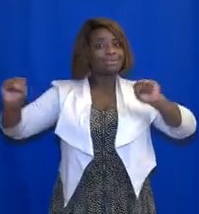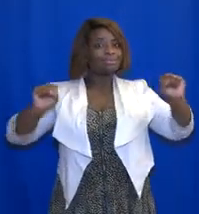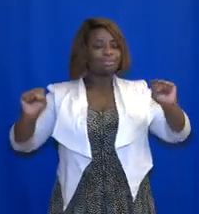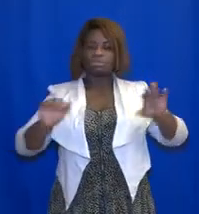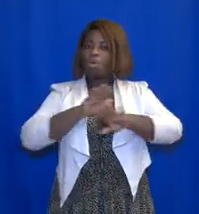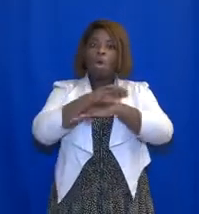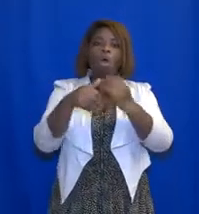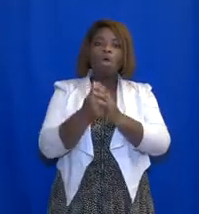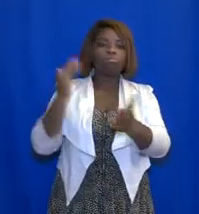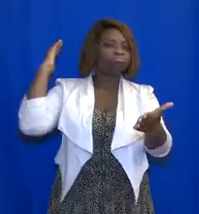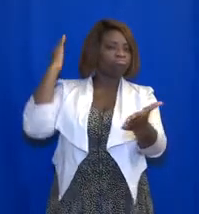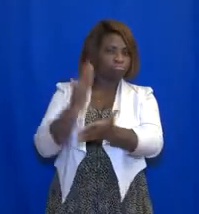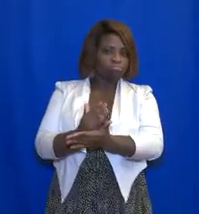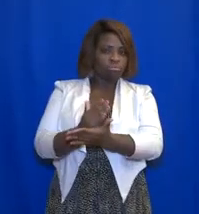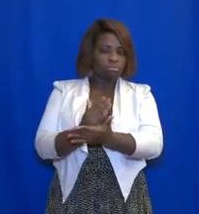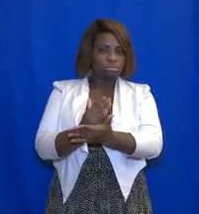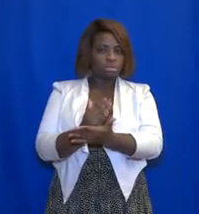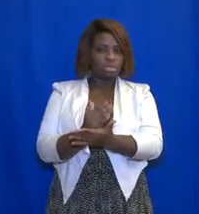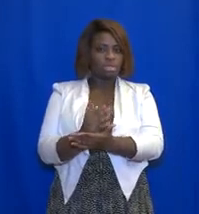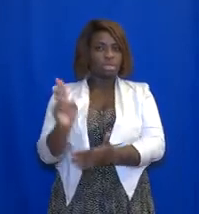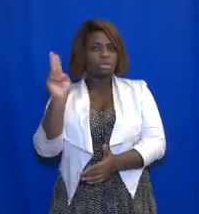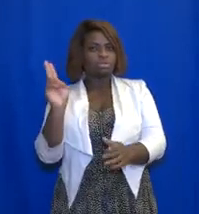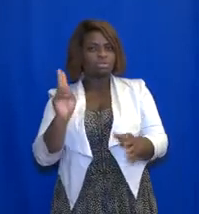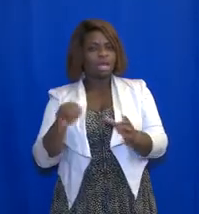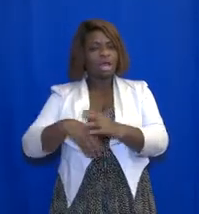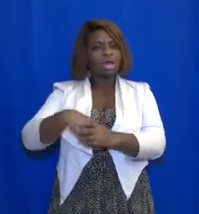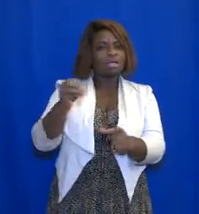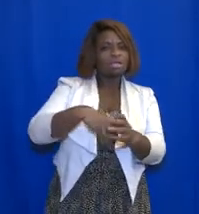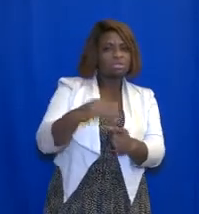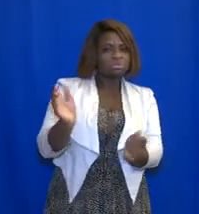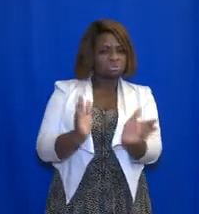banned, and the use by outsiders of school